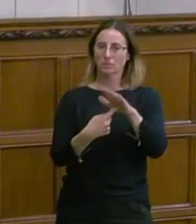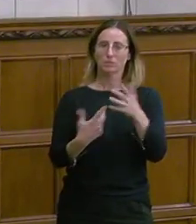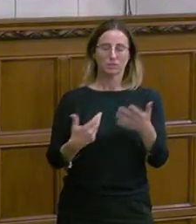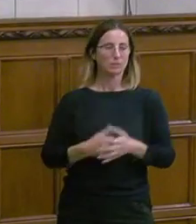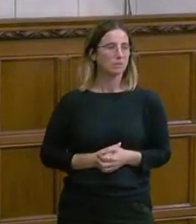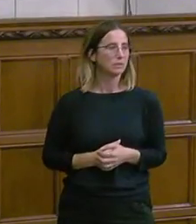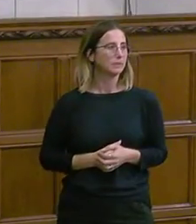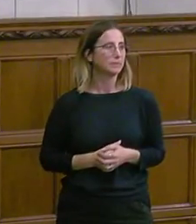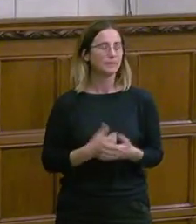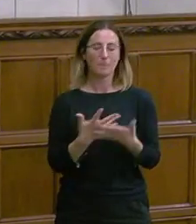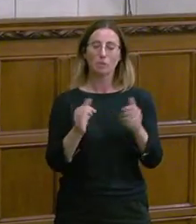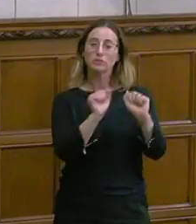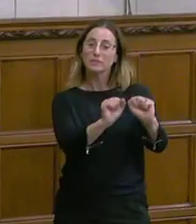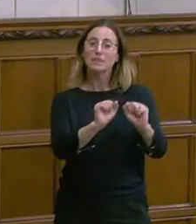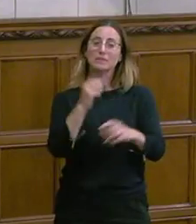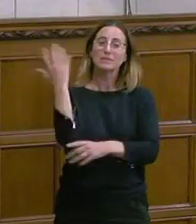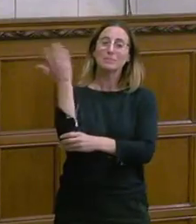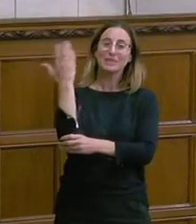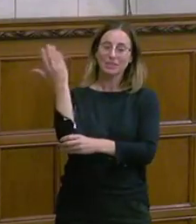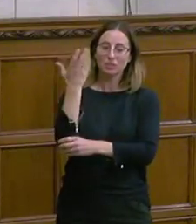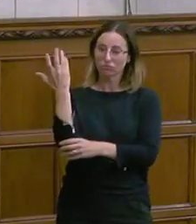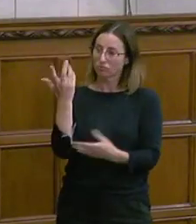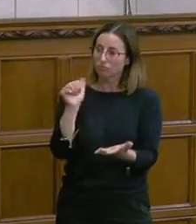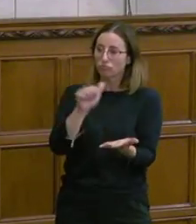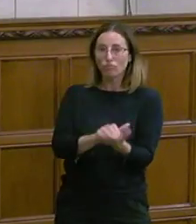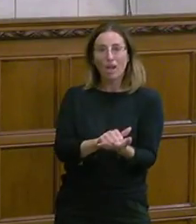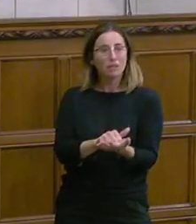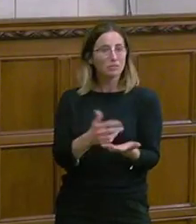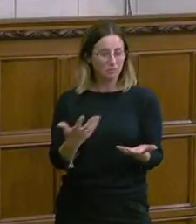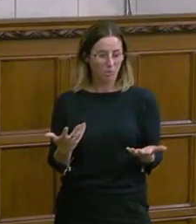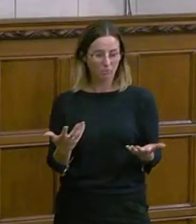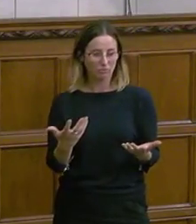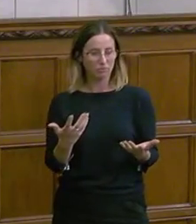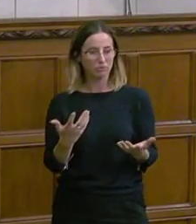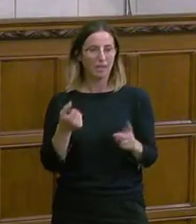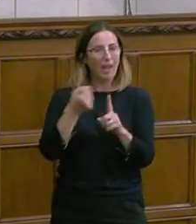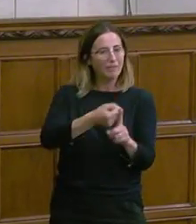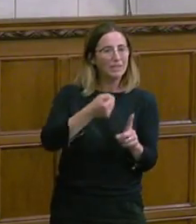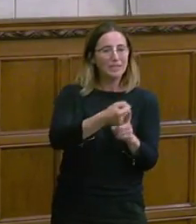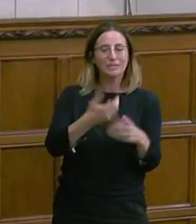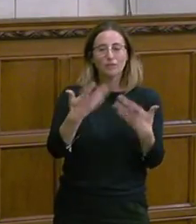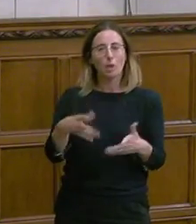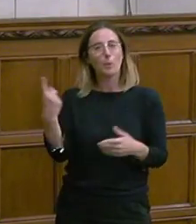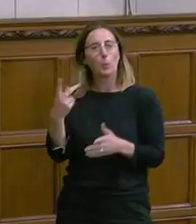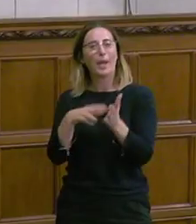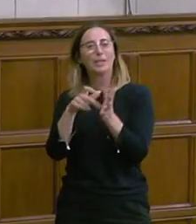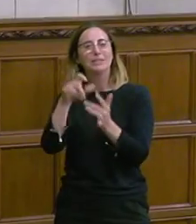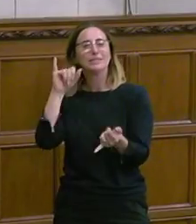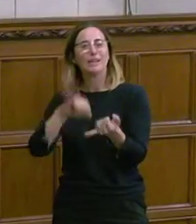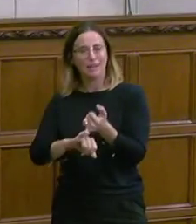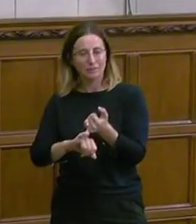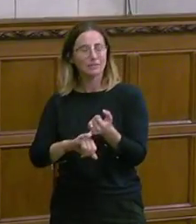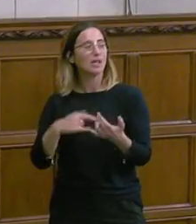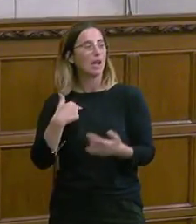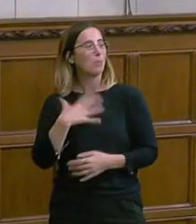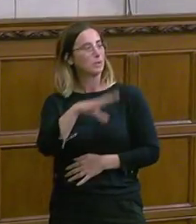debate. Much of his speech, quite rightly, was advocating for the NDCS, and I wanted to